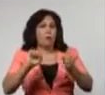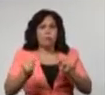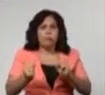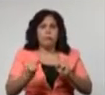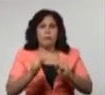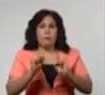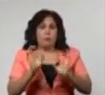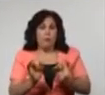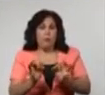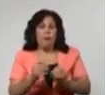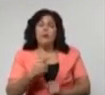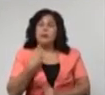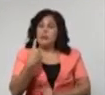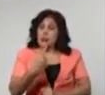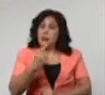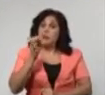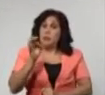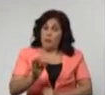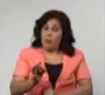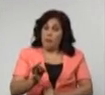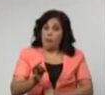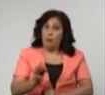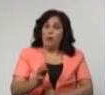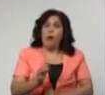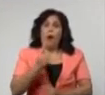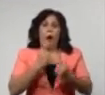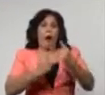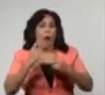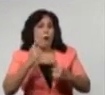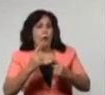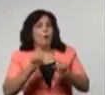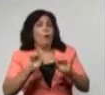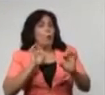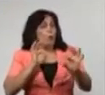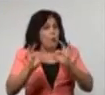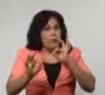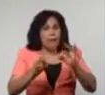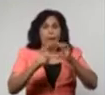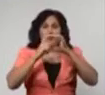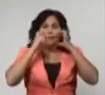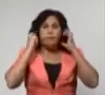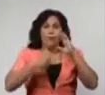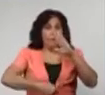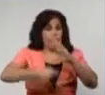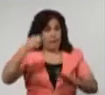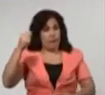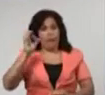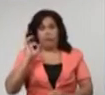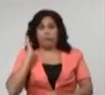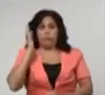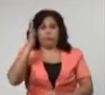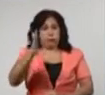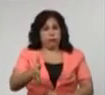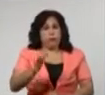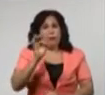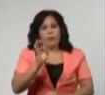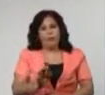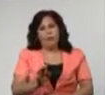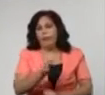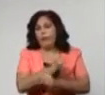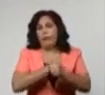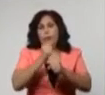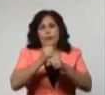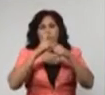In yet another positive indicator, yesterday, 32 patients were